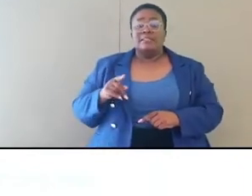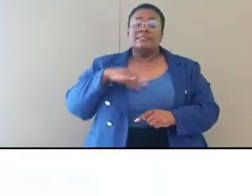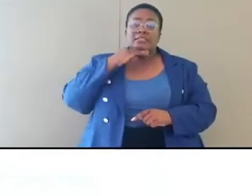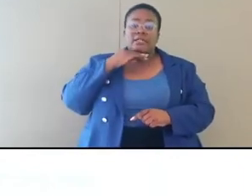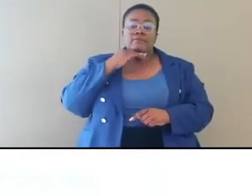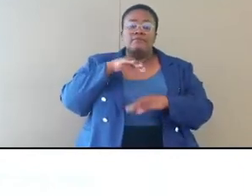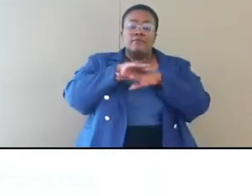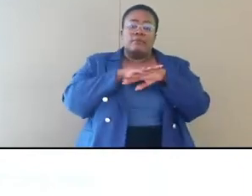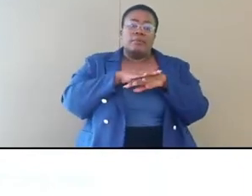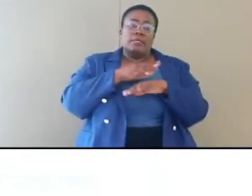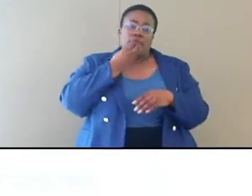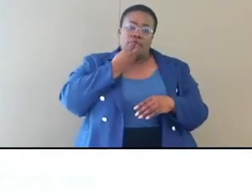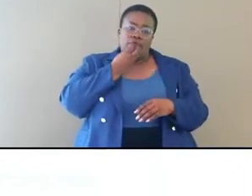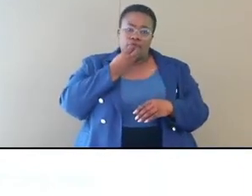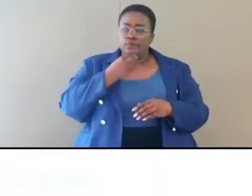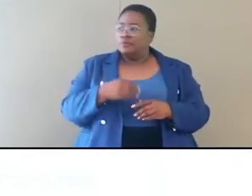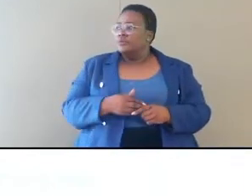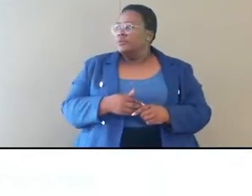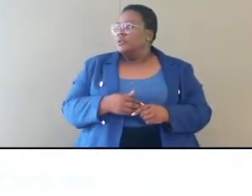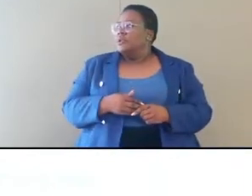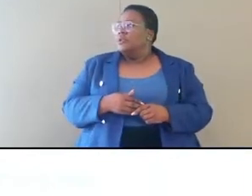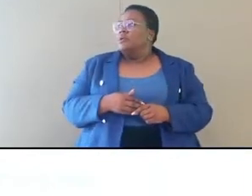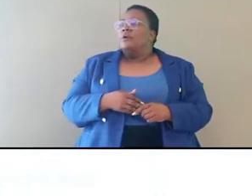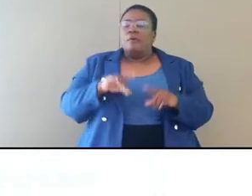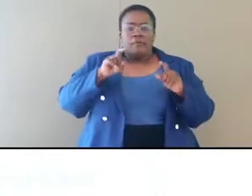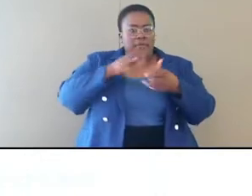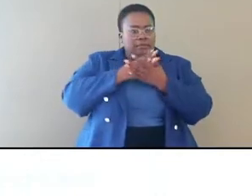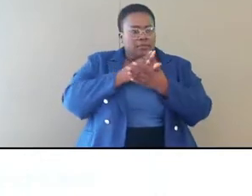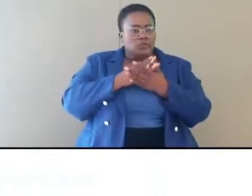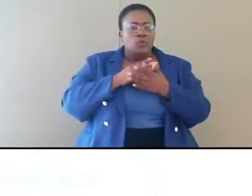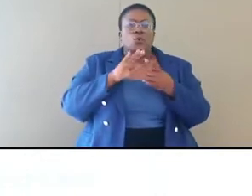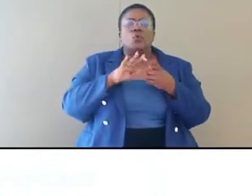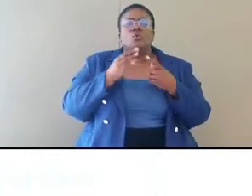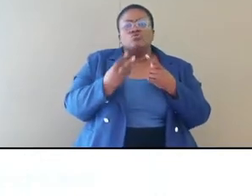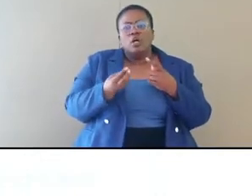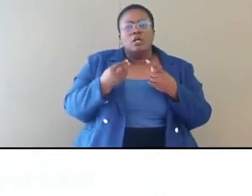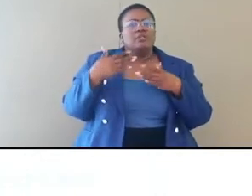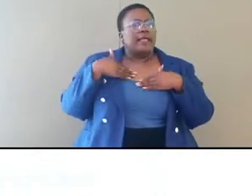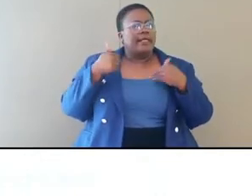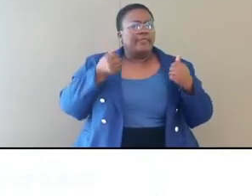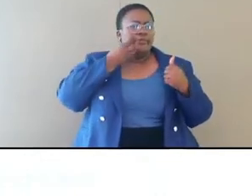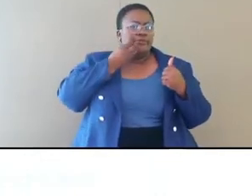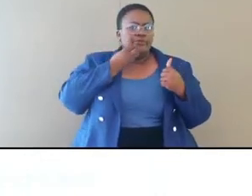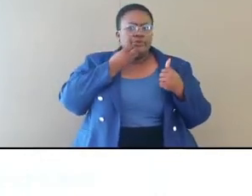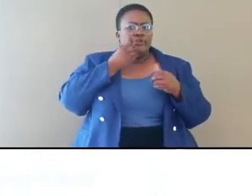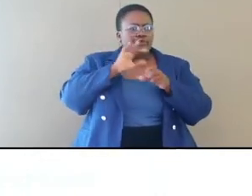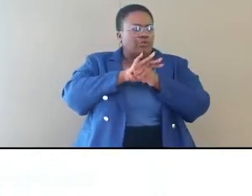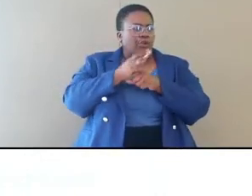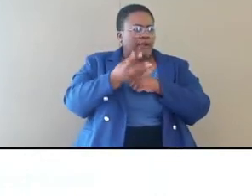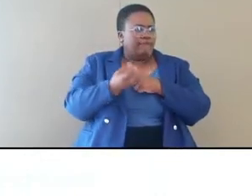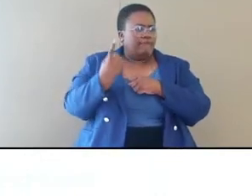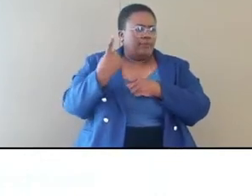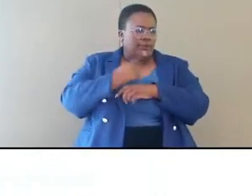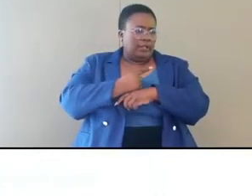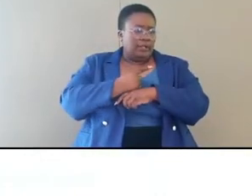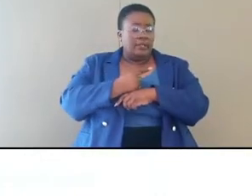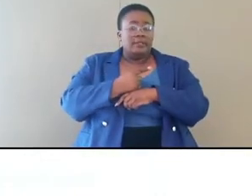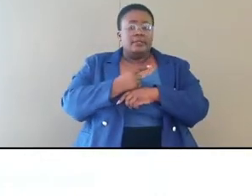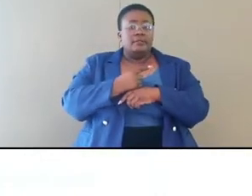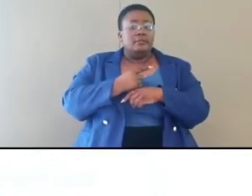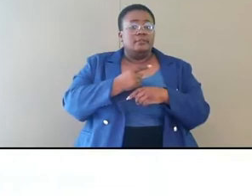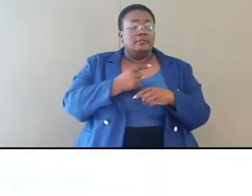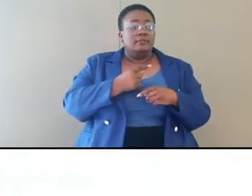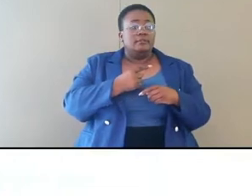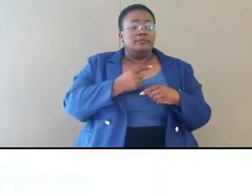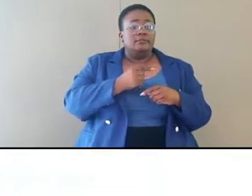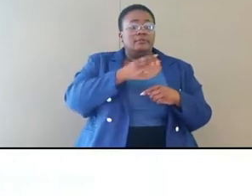about meeting the calories that are recommended by the World Health Organization. But, calories are different from